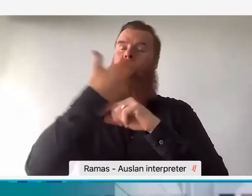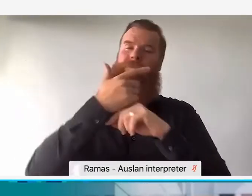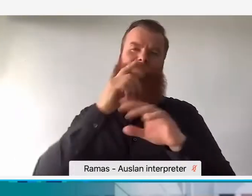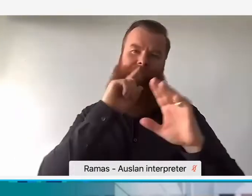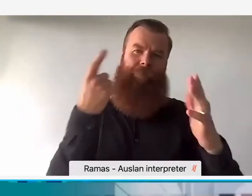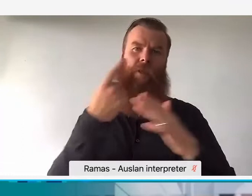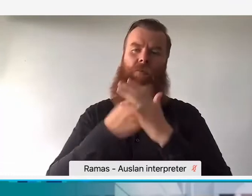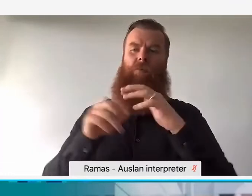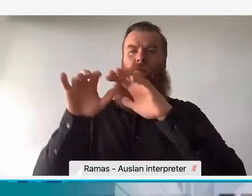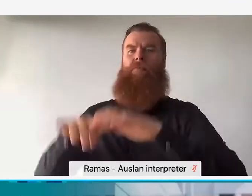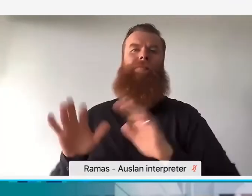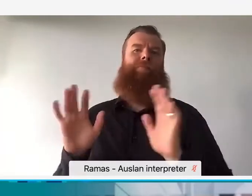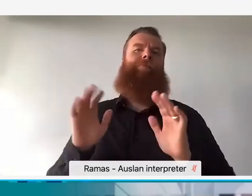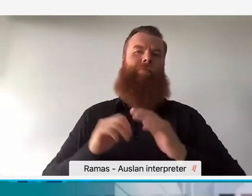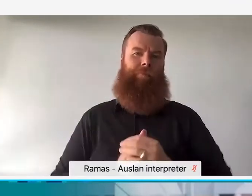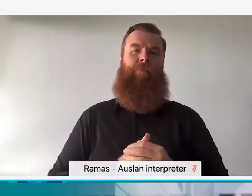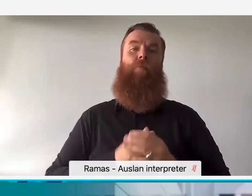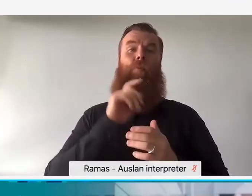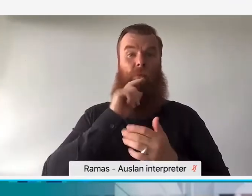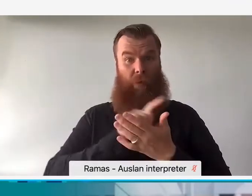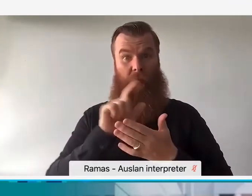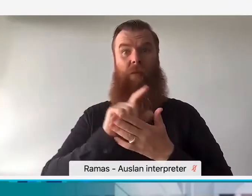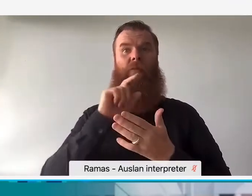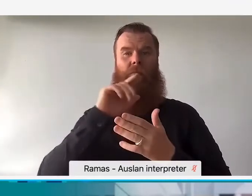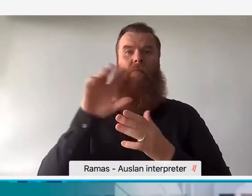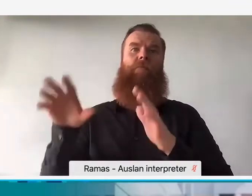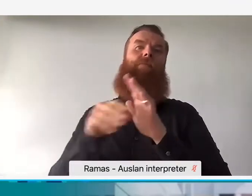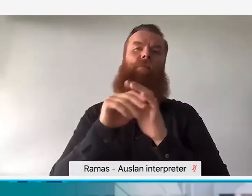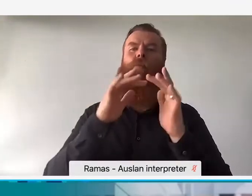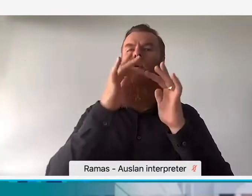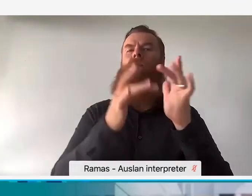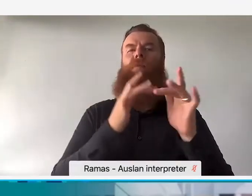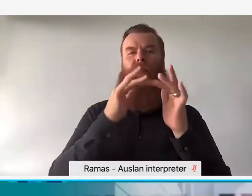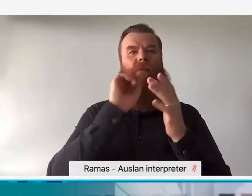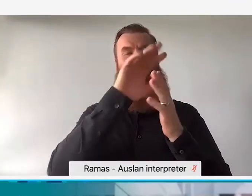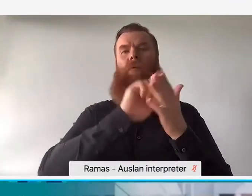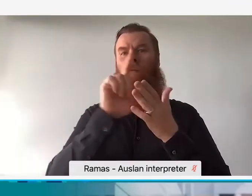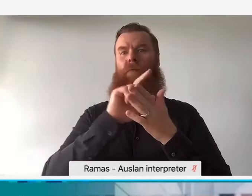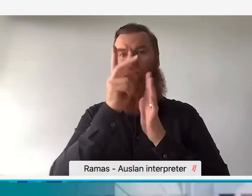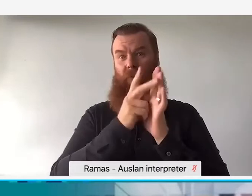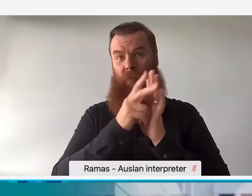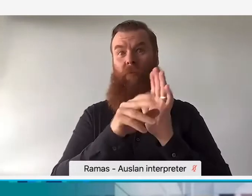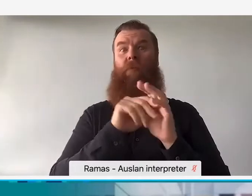onto the Department of Health website. PowerPoint presentations will also be uploaded.